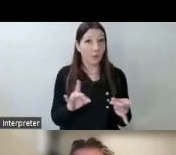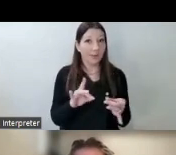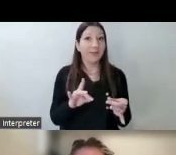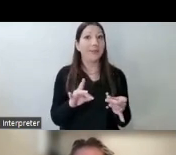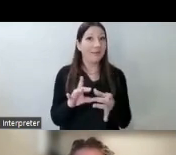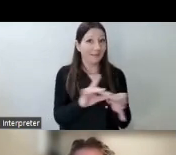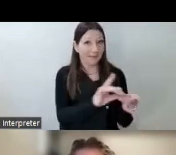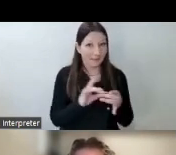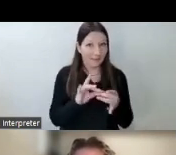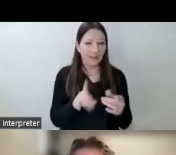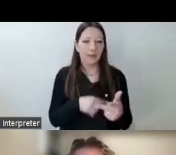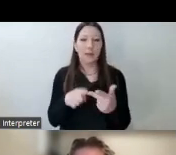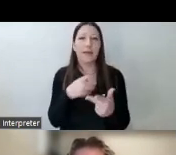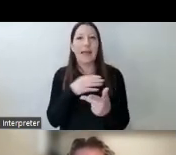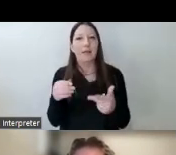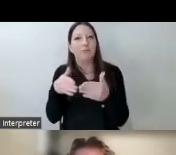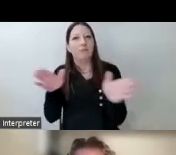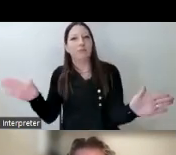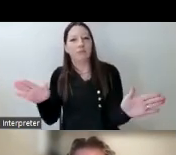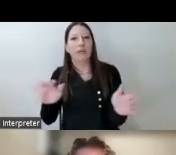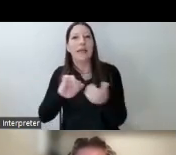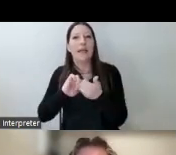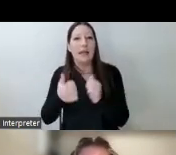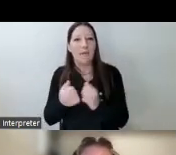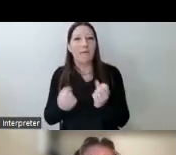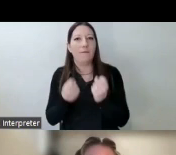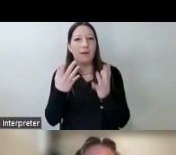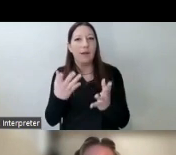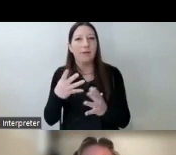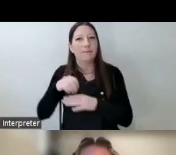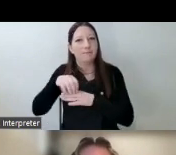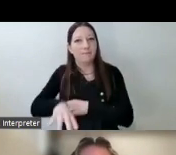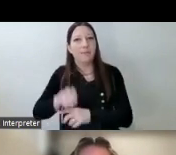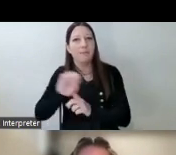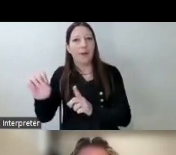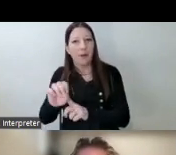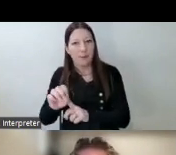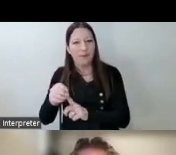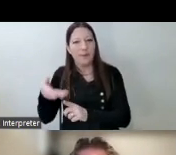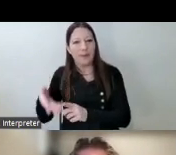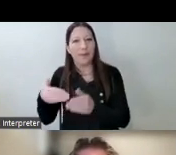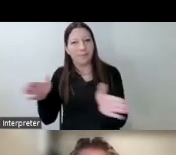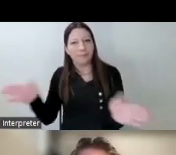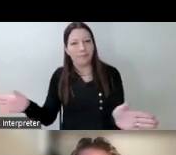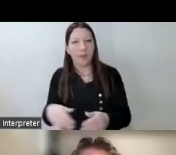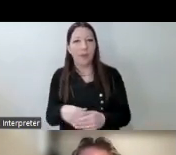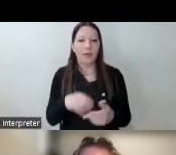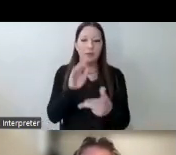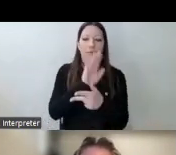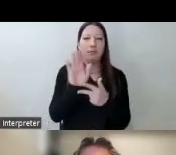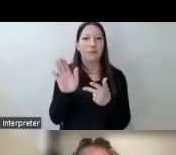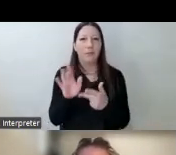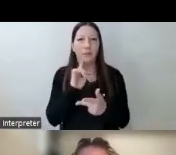situated there as they have been impacted by fire activity. And I think these are all intertwined in various ways,